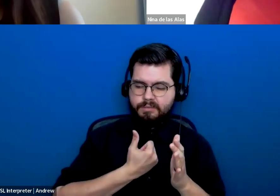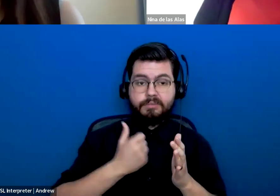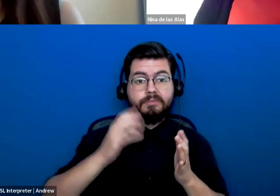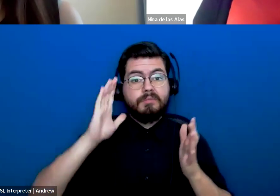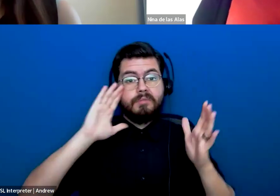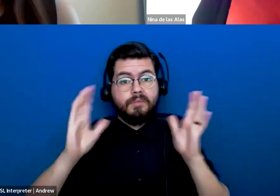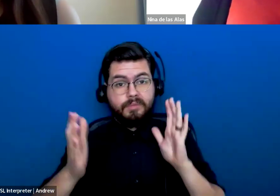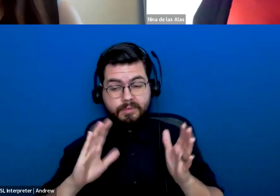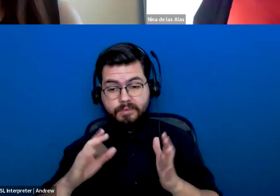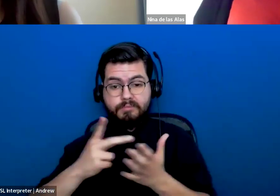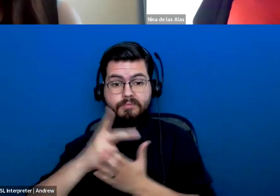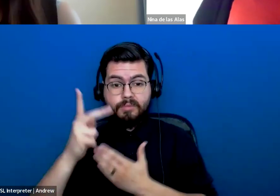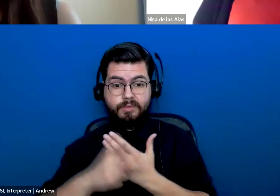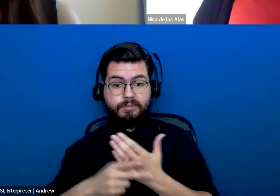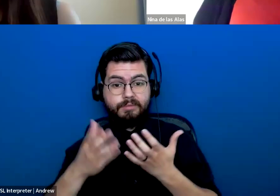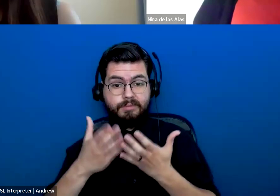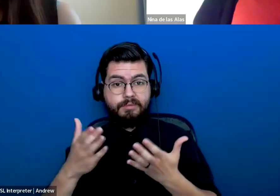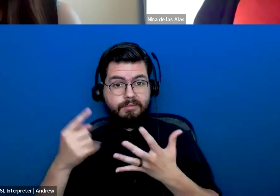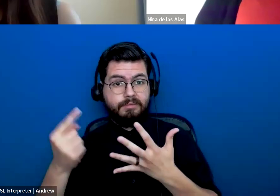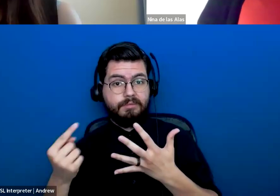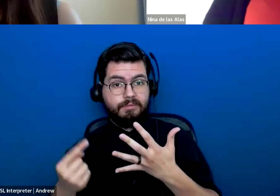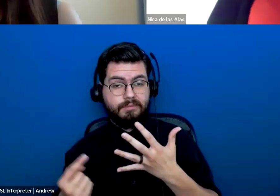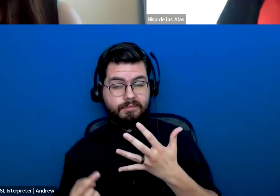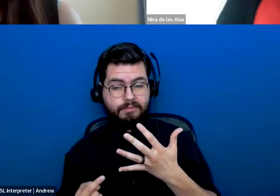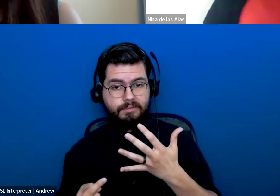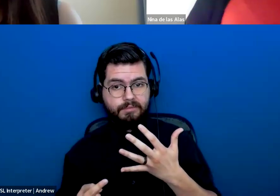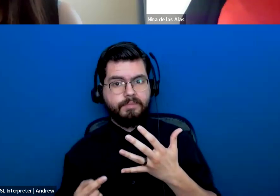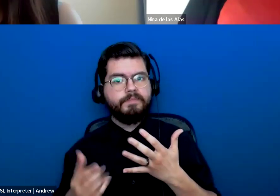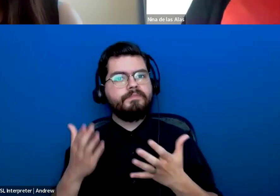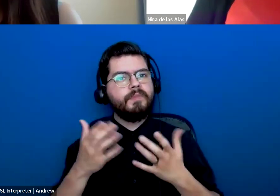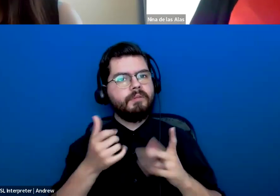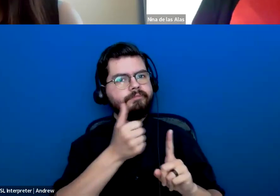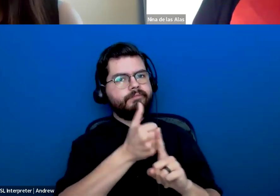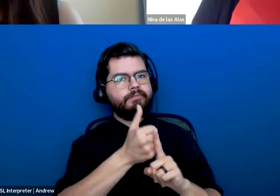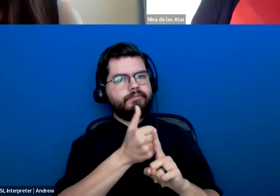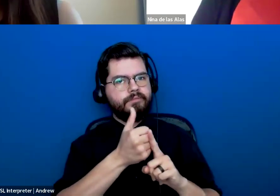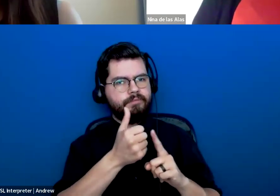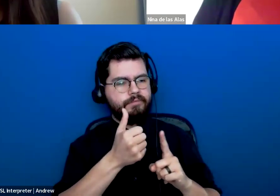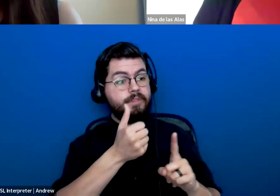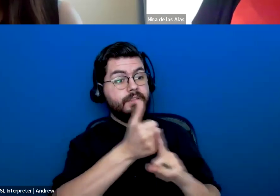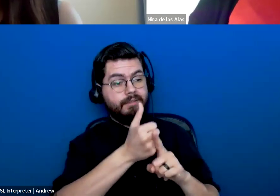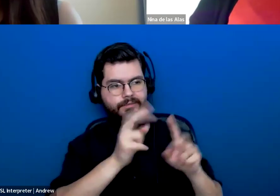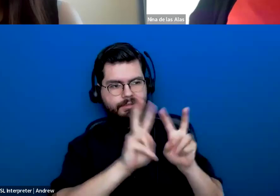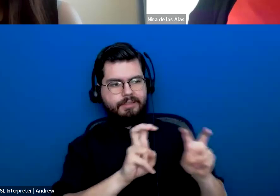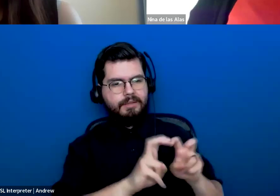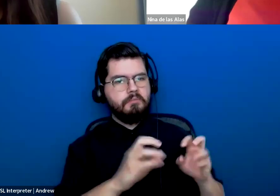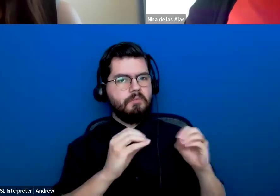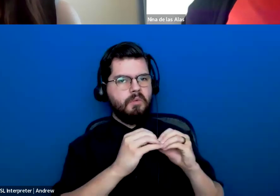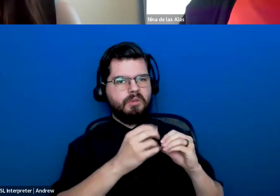might actually be self-assessing more harshly than students who are not exposed